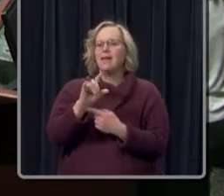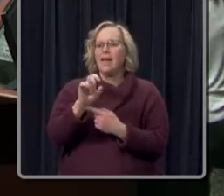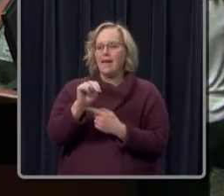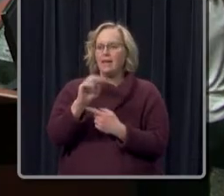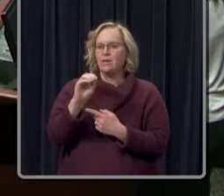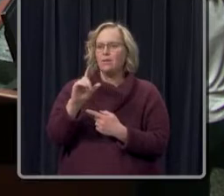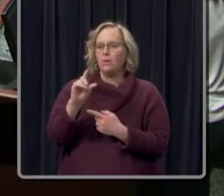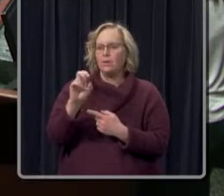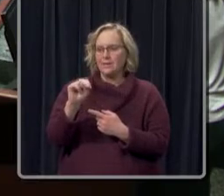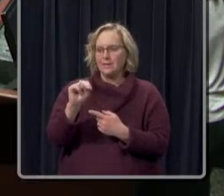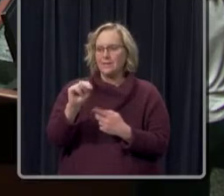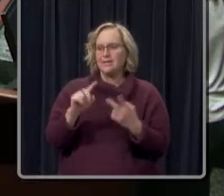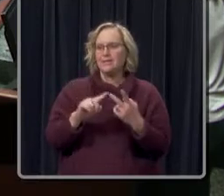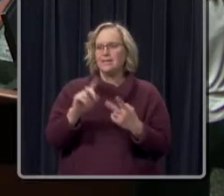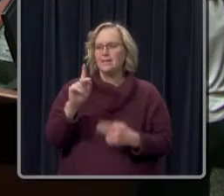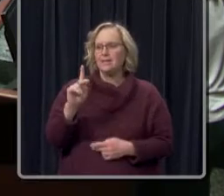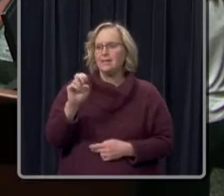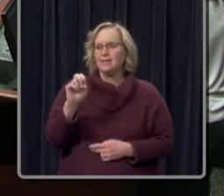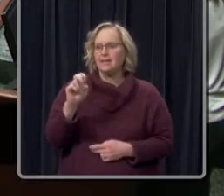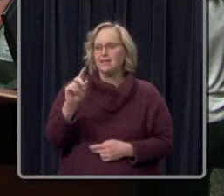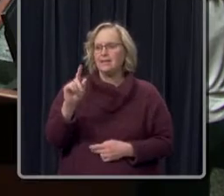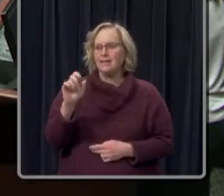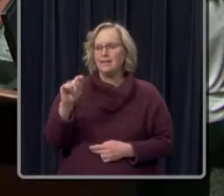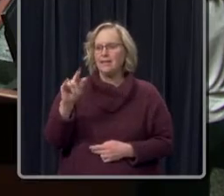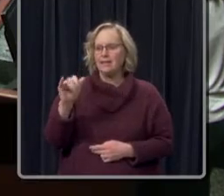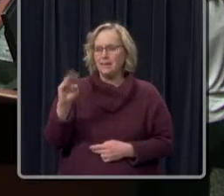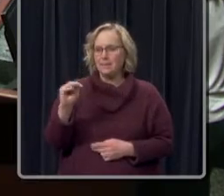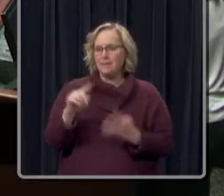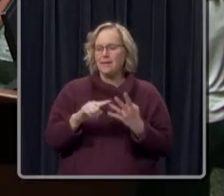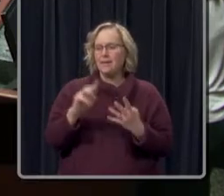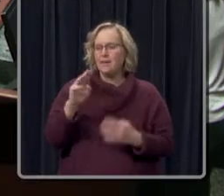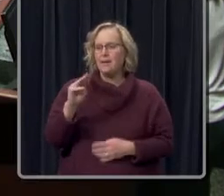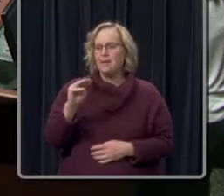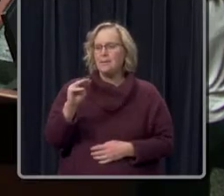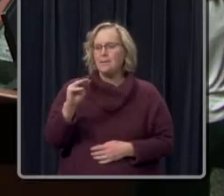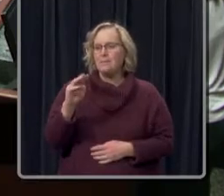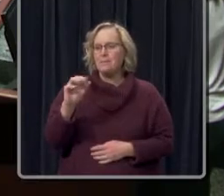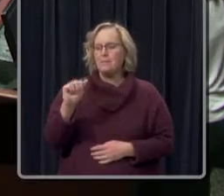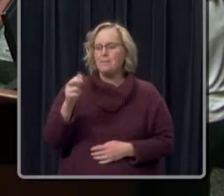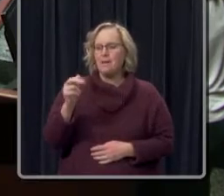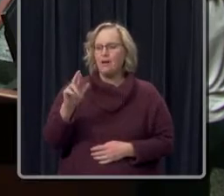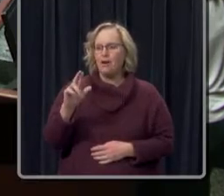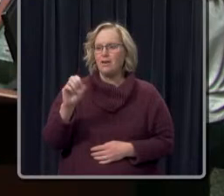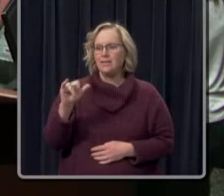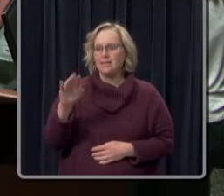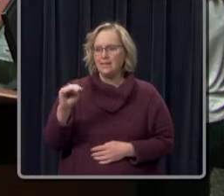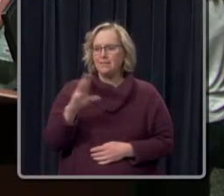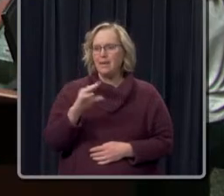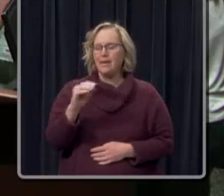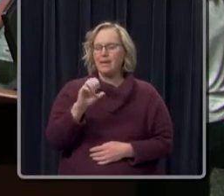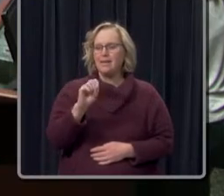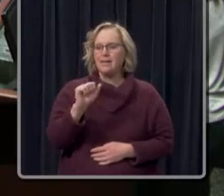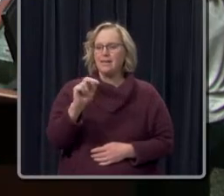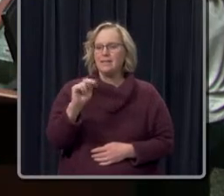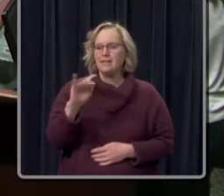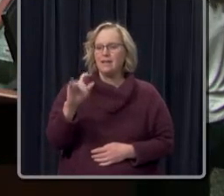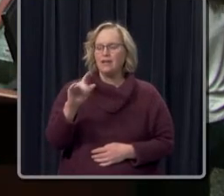Olson, Keaton Yim, Mehar Singh, and Santosh